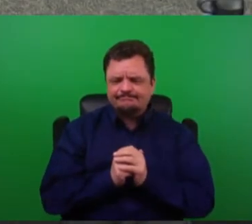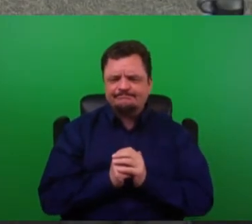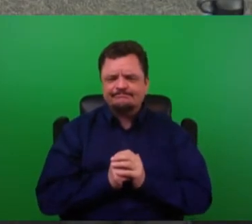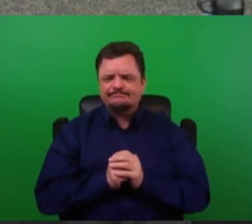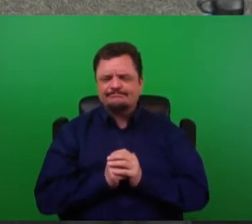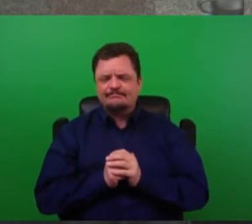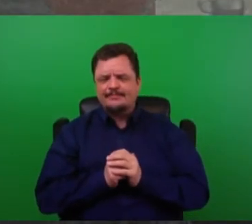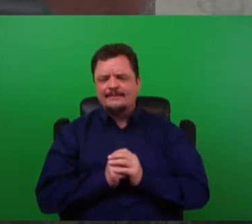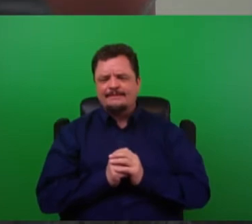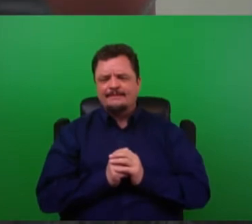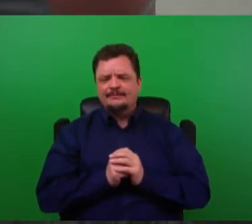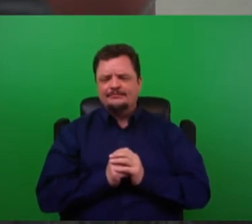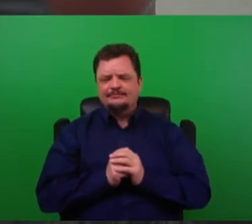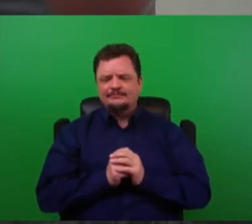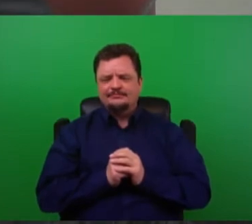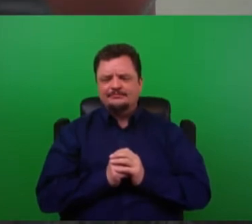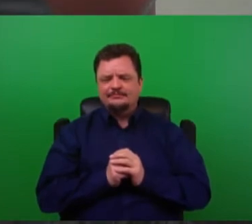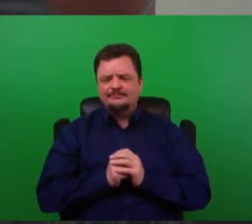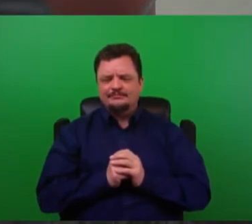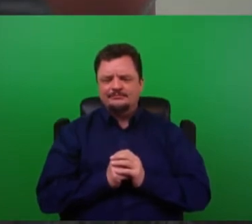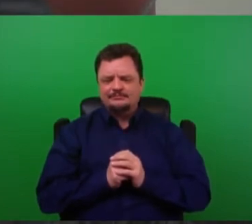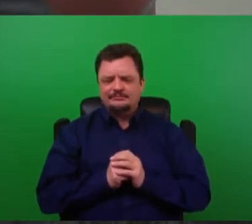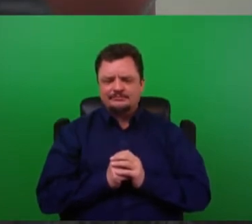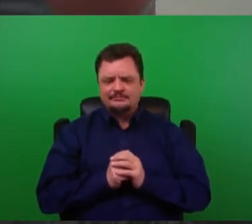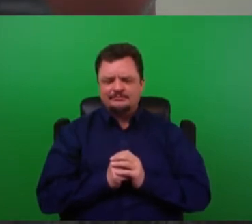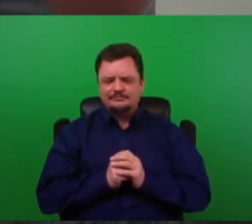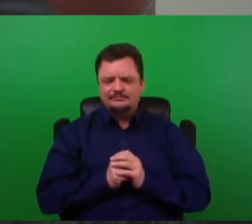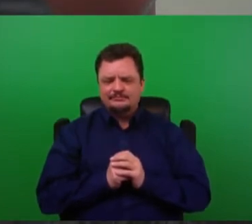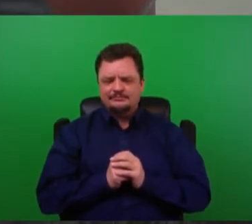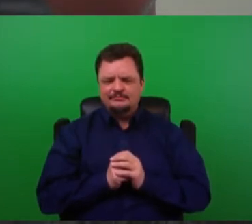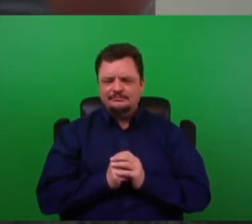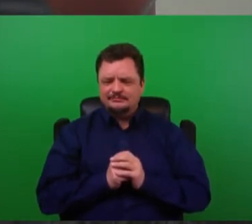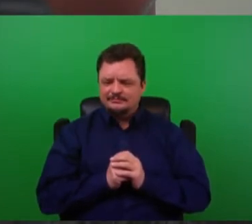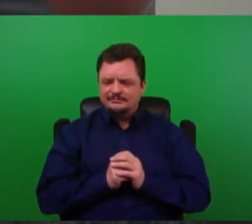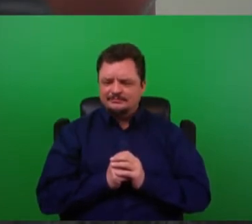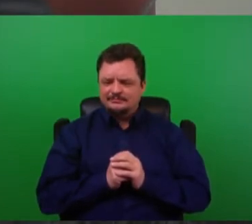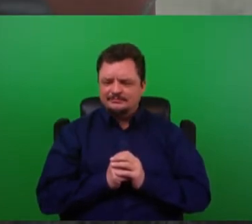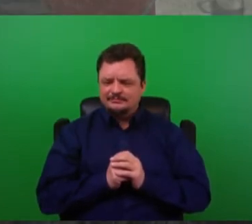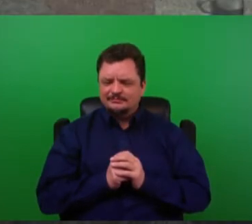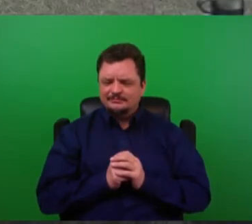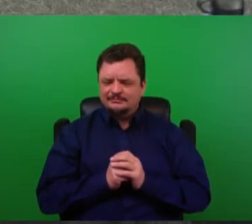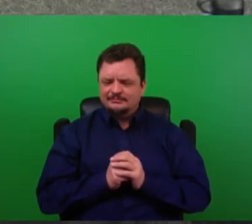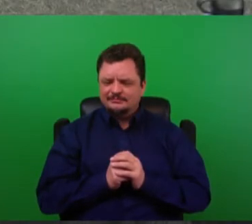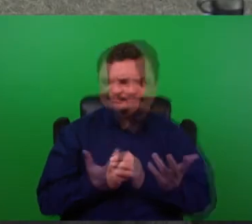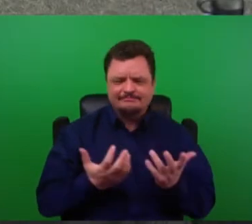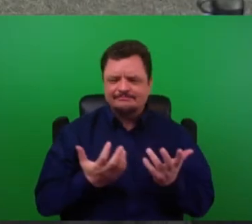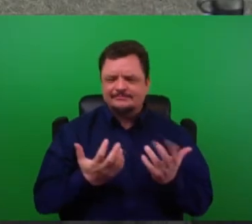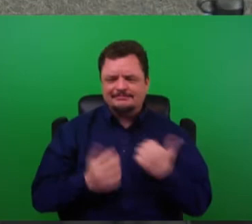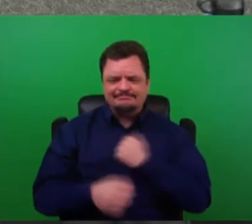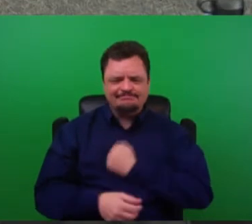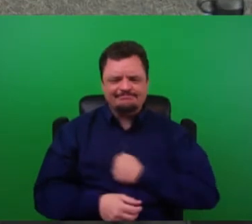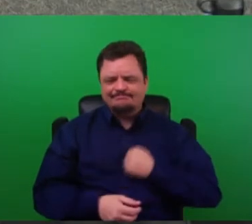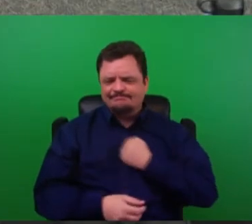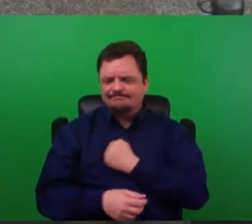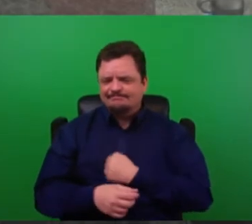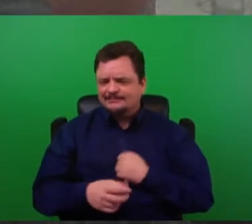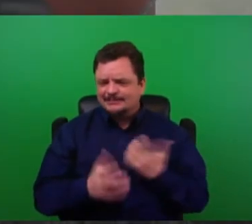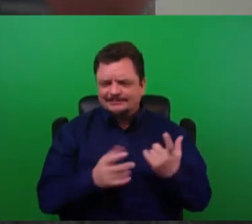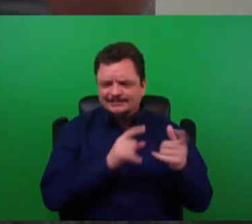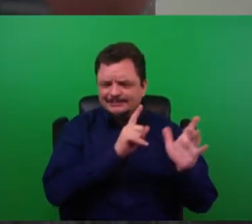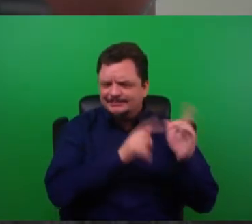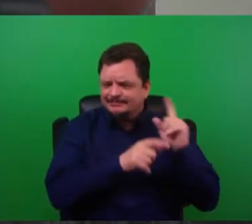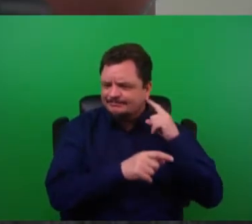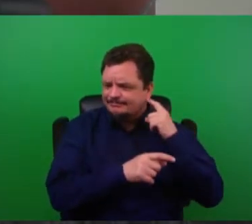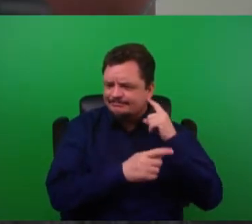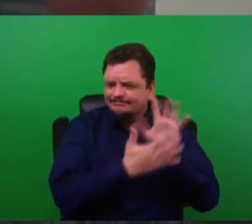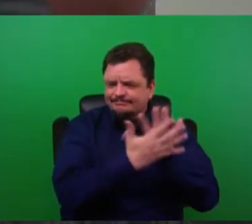may be concentrated in one school, and that school needs more focus than potentially abroad. Potentially. Okay. Yeah. Okay. Yeah. Thank you.